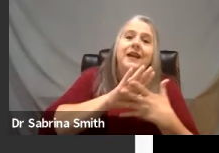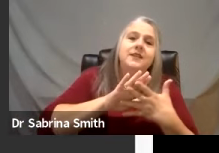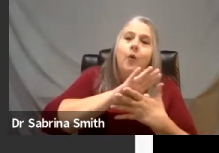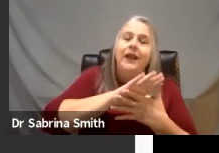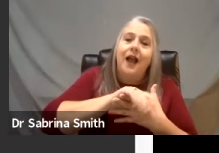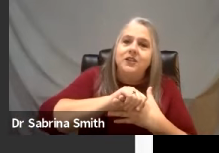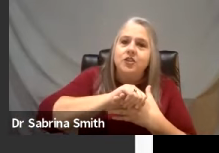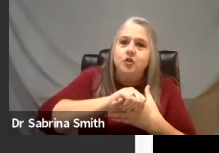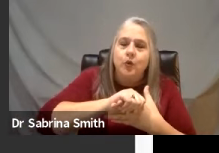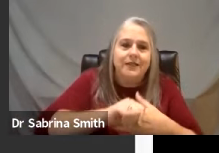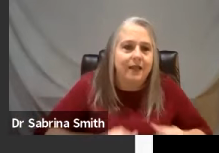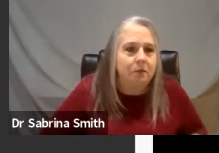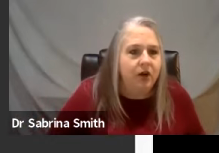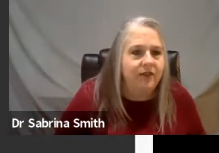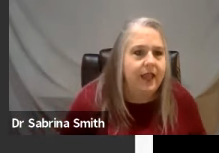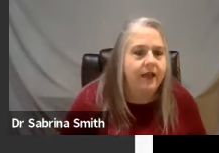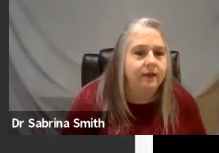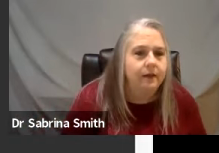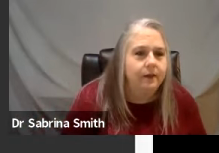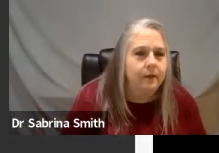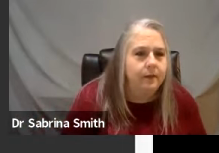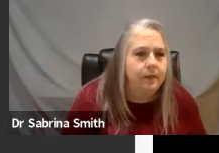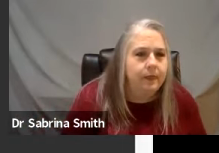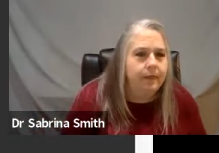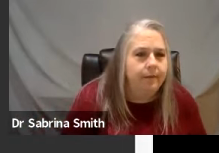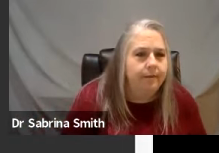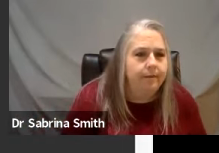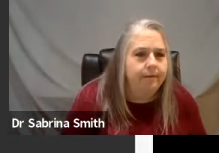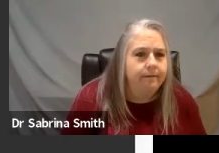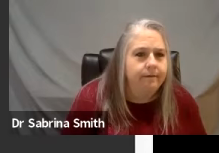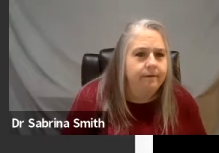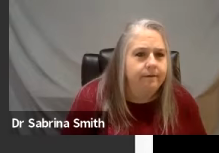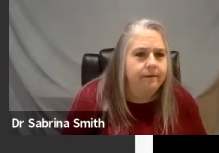she hasn't quite got to the storytelling part of it yet.